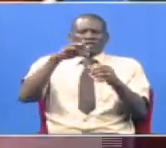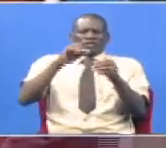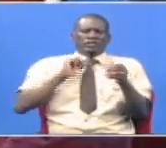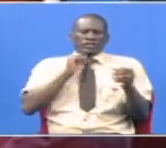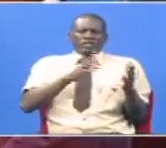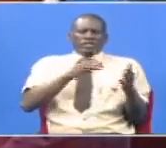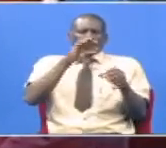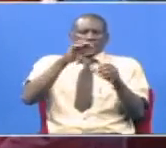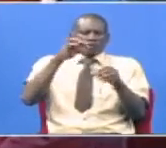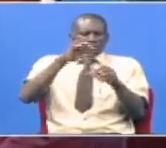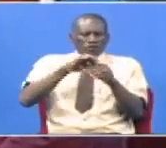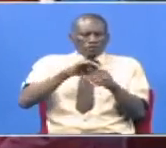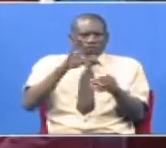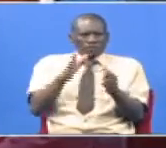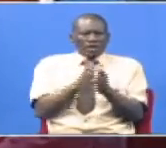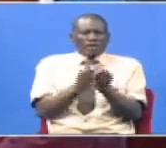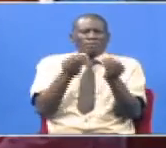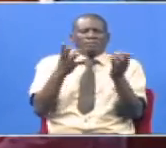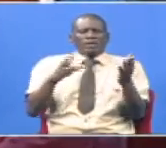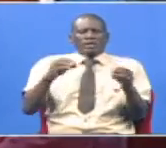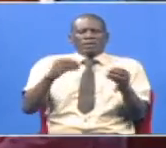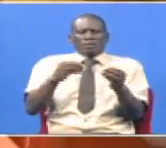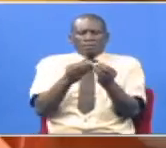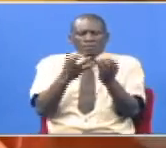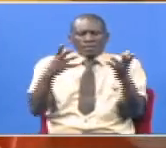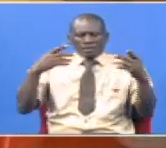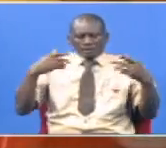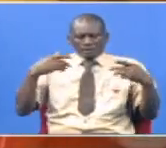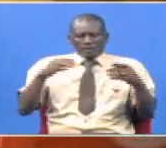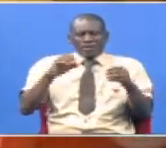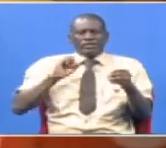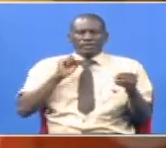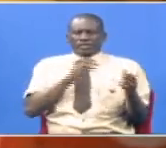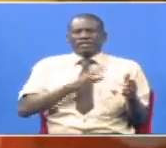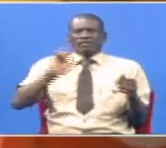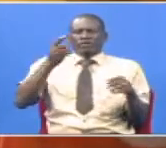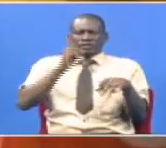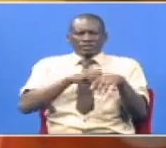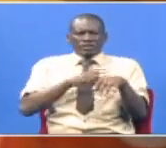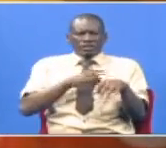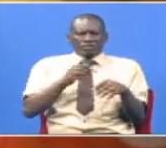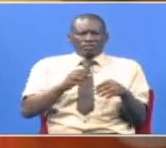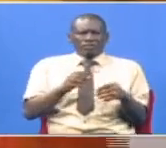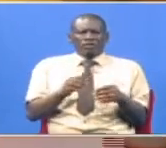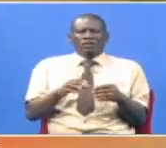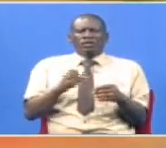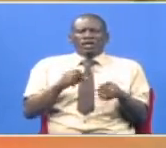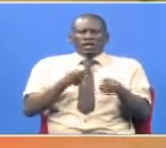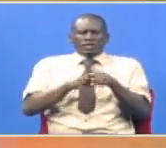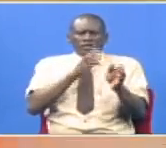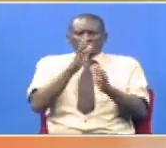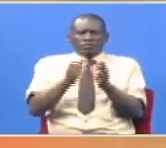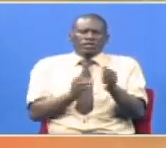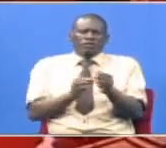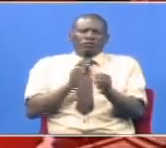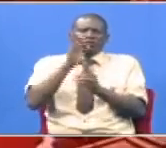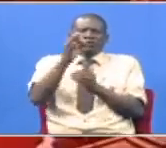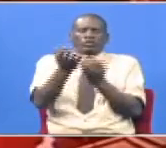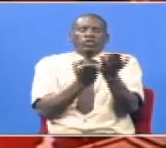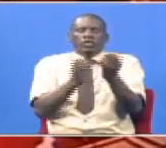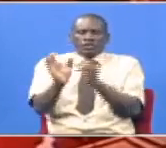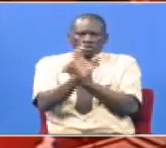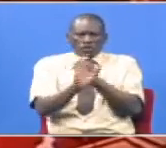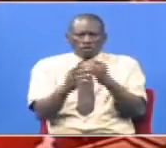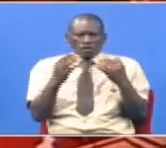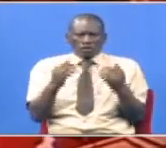resounding majority in the first round of the exercise. Even as he looked into the future of service to country, he delved into how